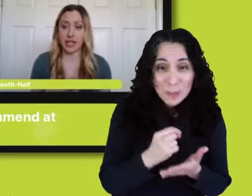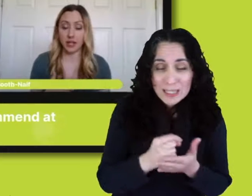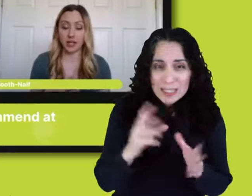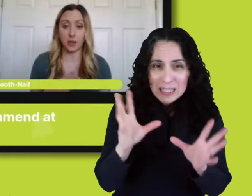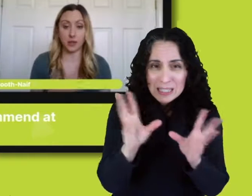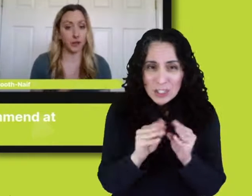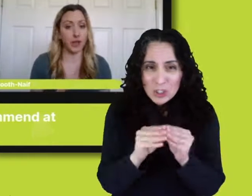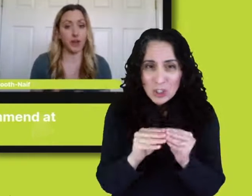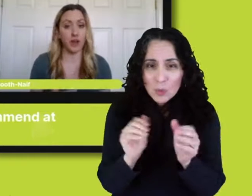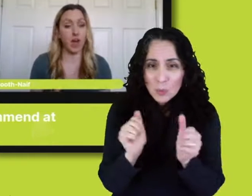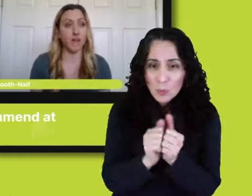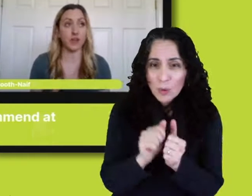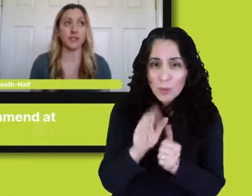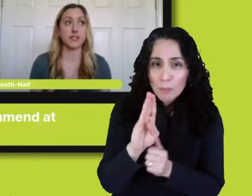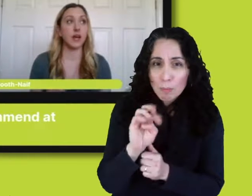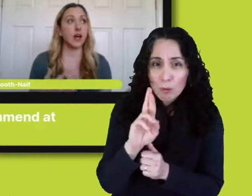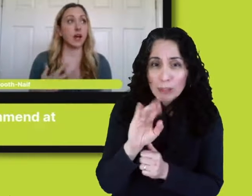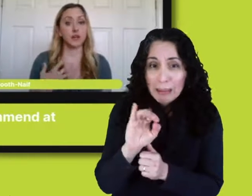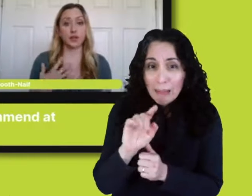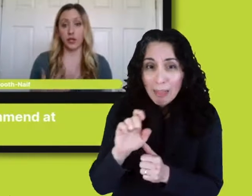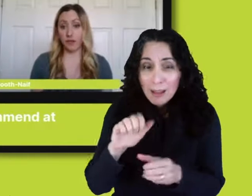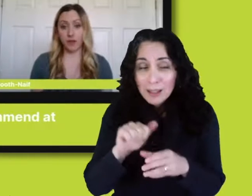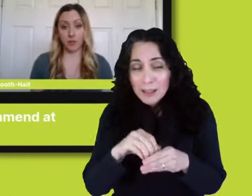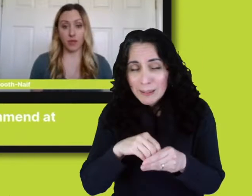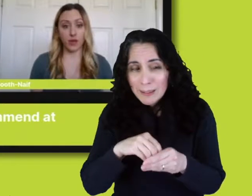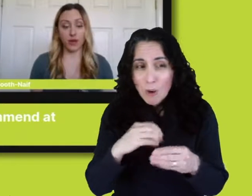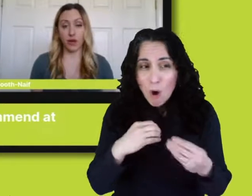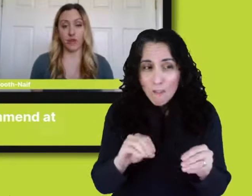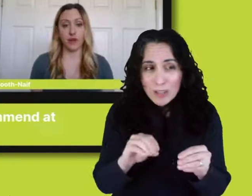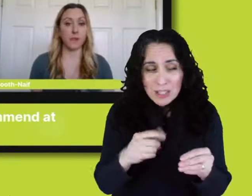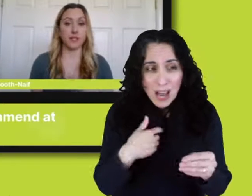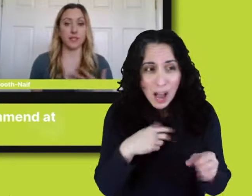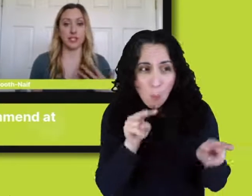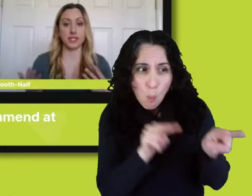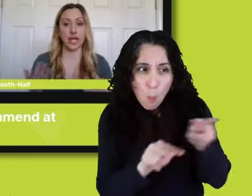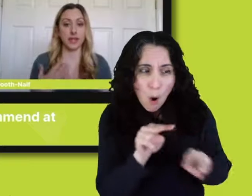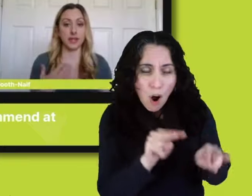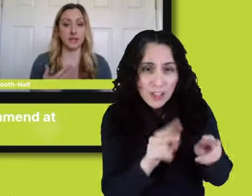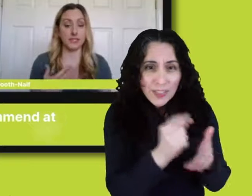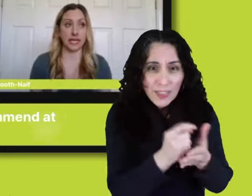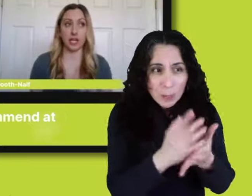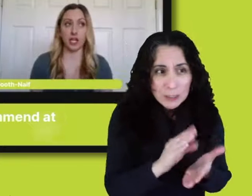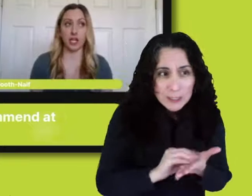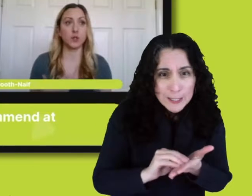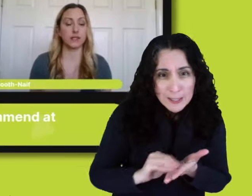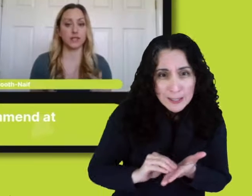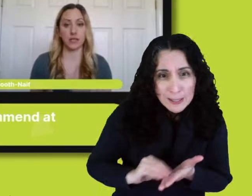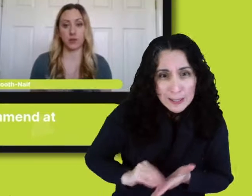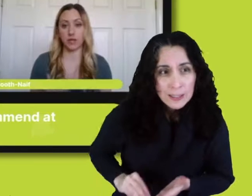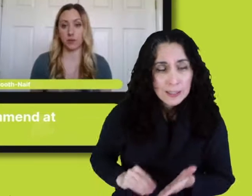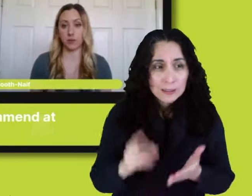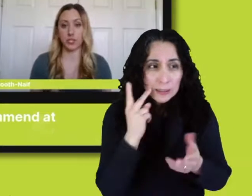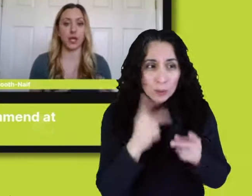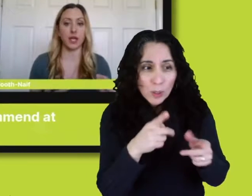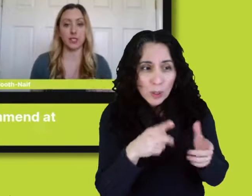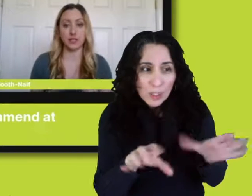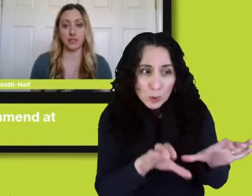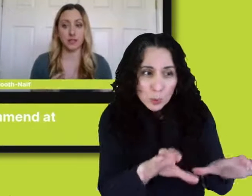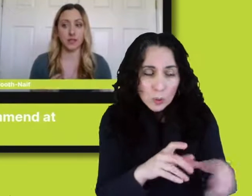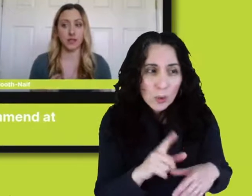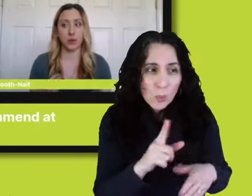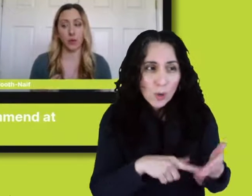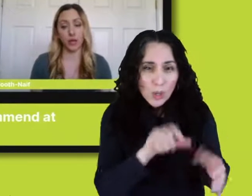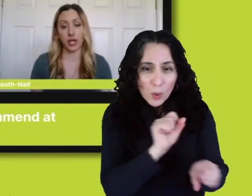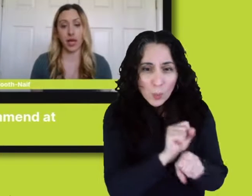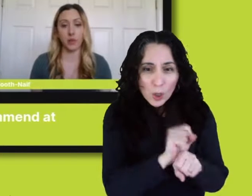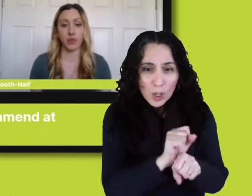that I attended with Briella in office, learning from, her therapist and just kind of taking notes and seeing what they were doing and what